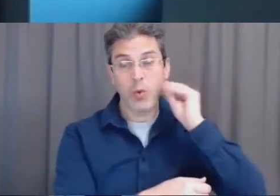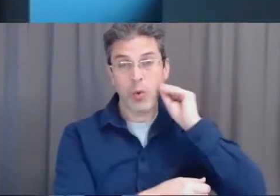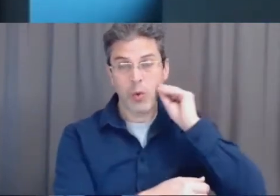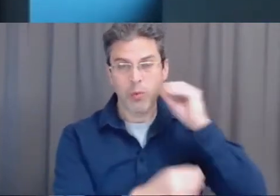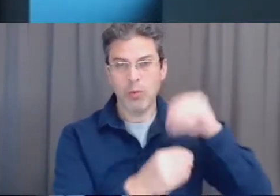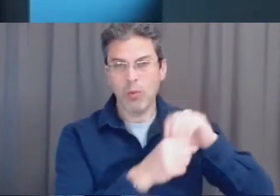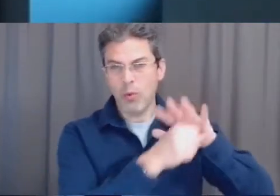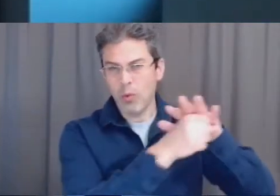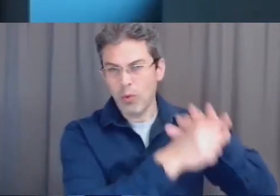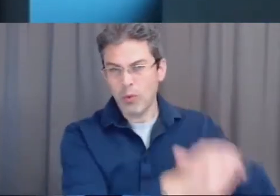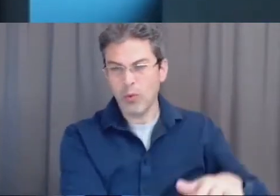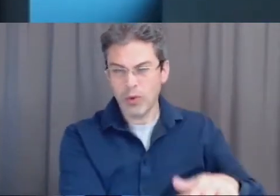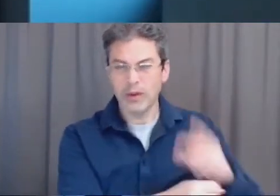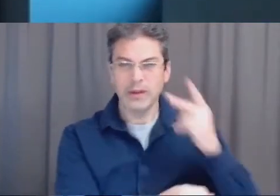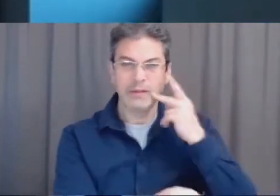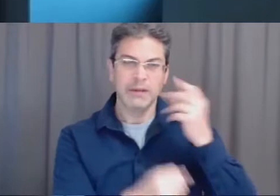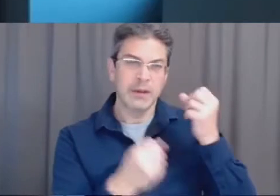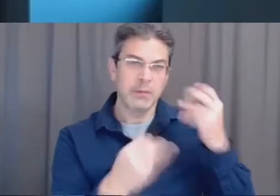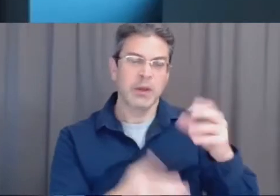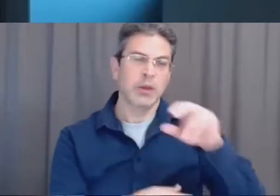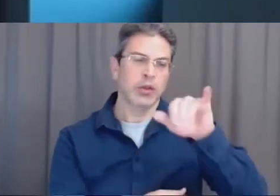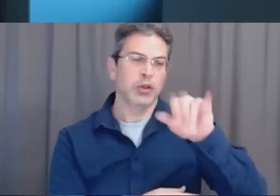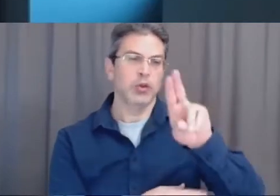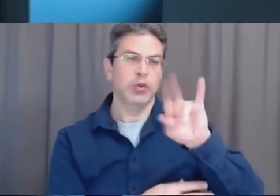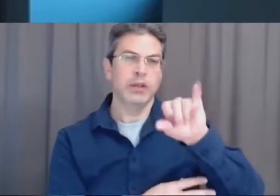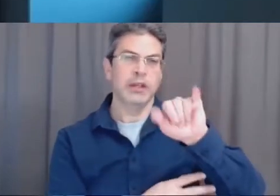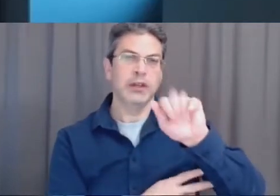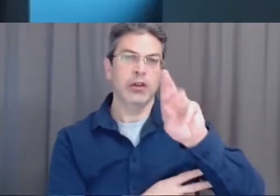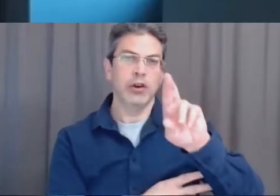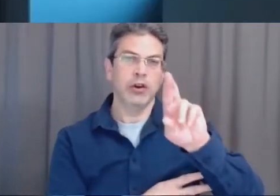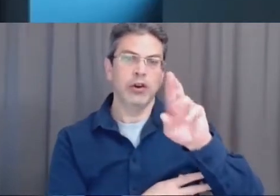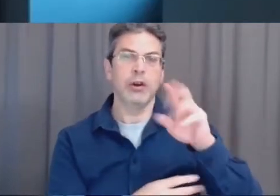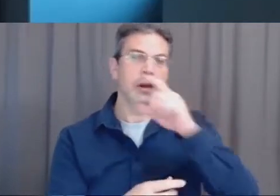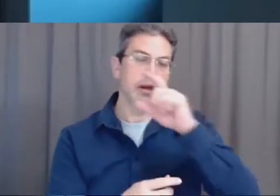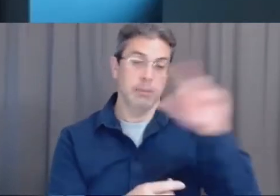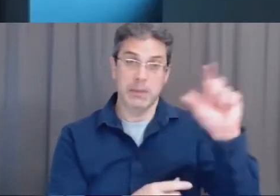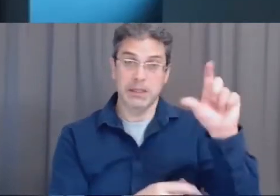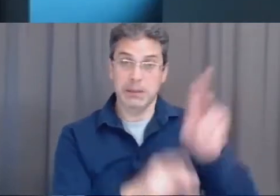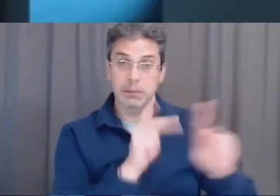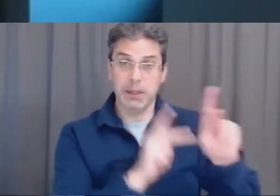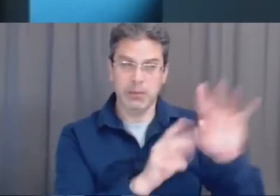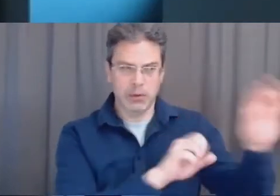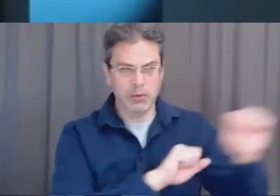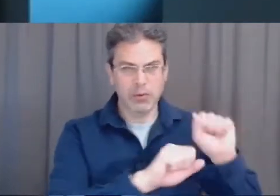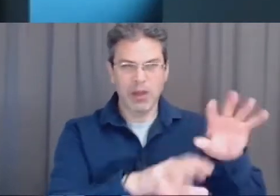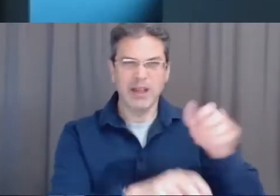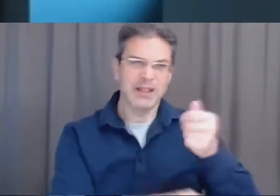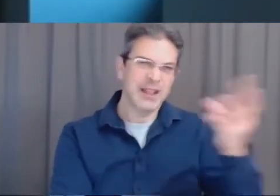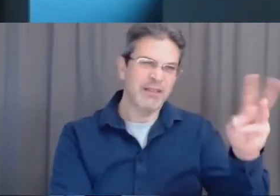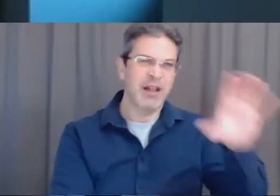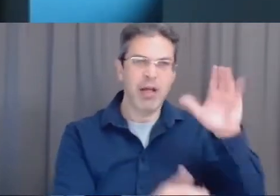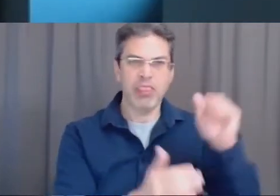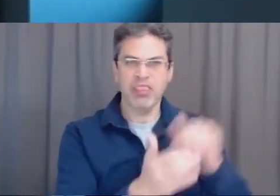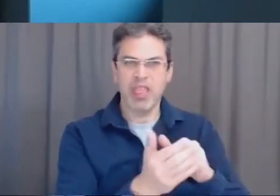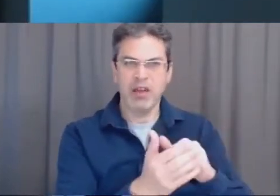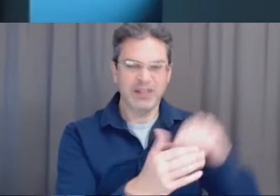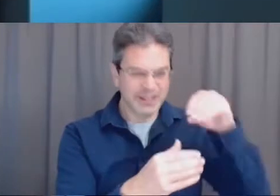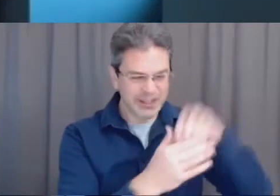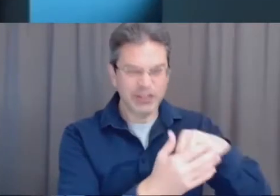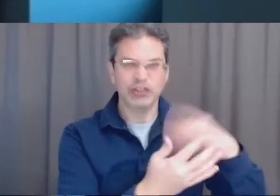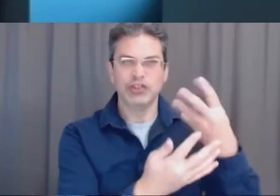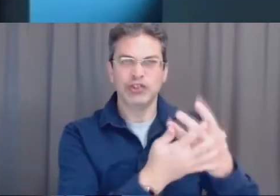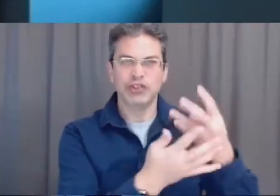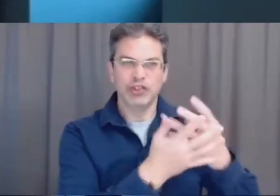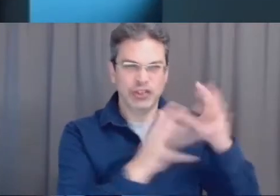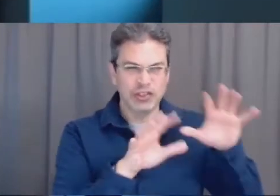incarceration of hundreds of thousands of Uyghurs in conditions that, to put it mildly, are grossly inhumane, as well